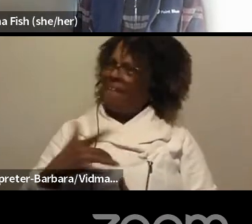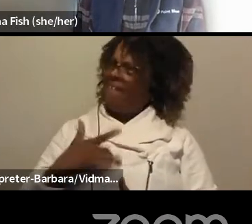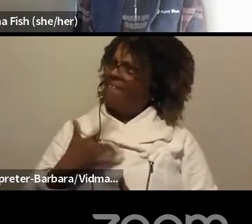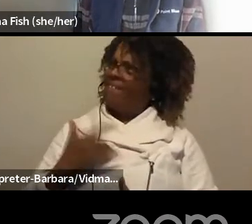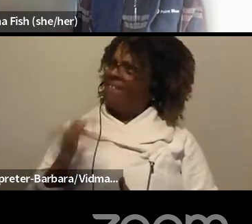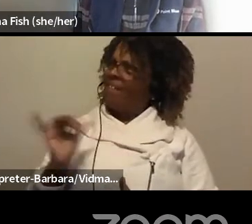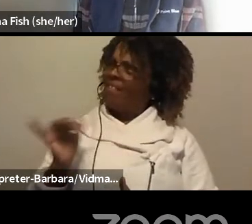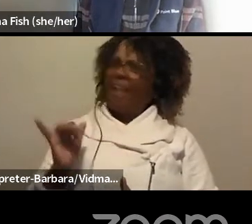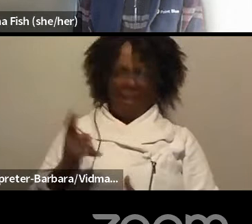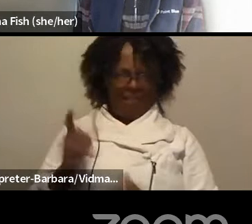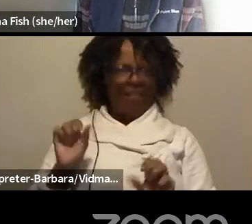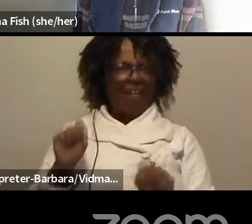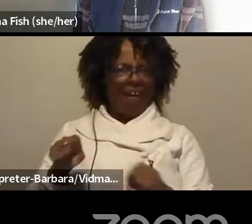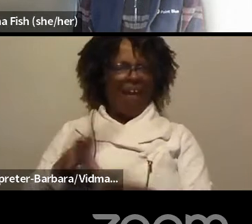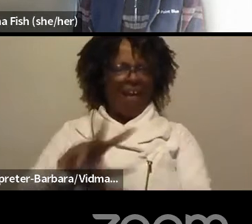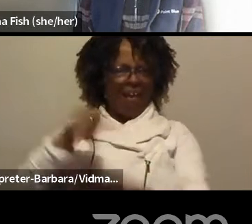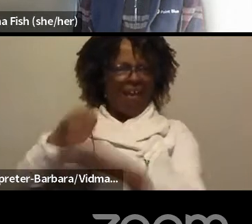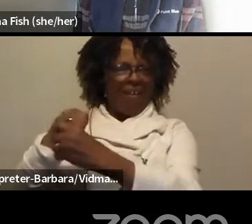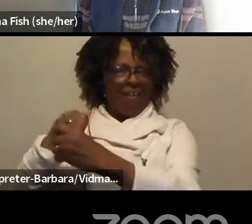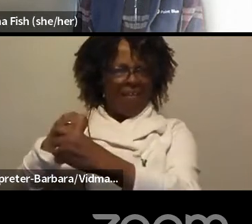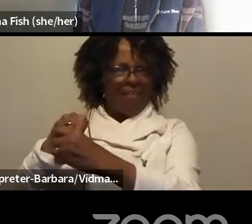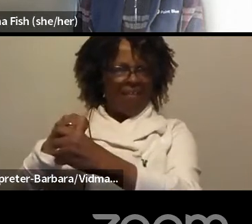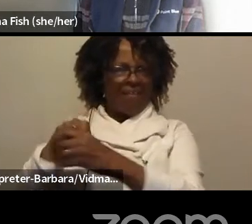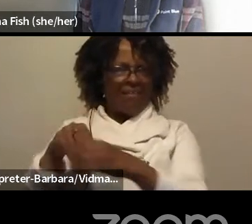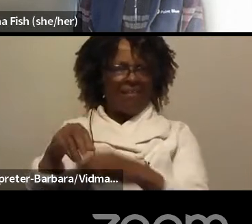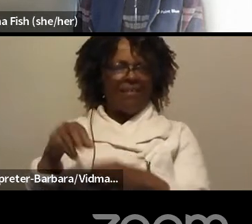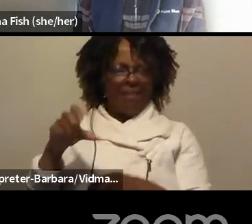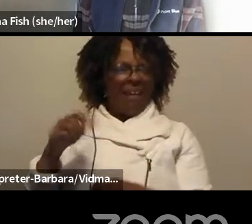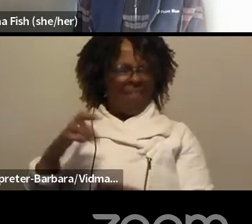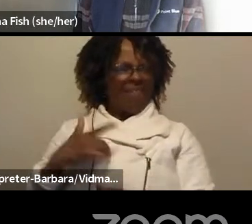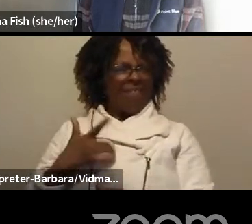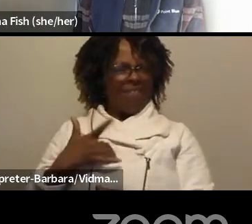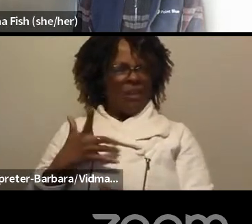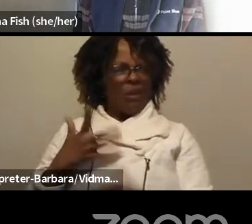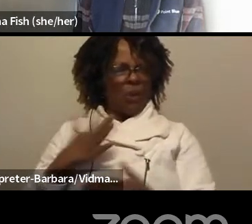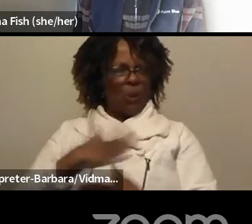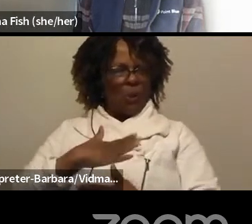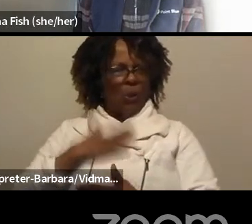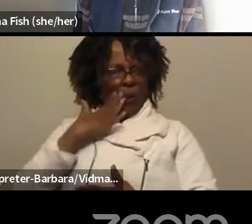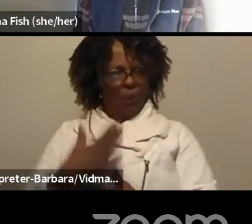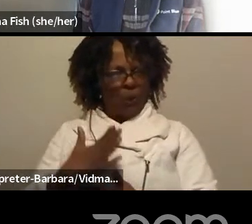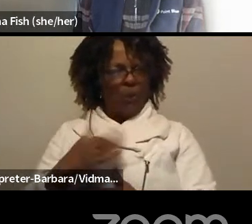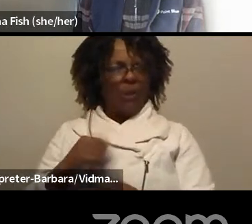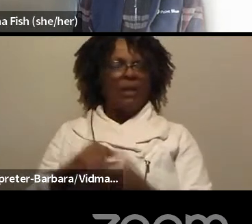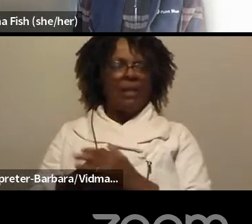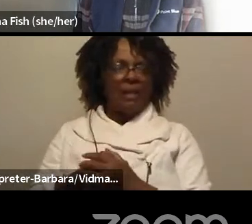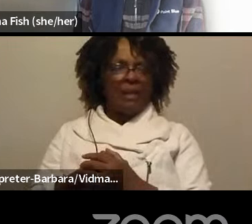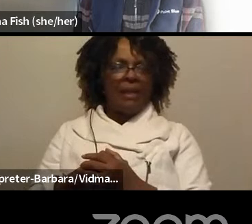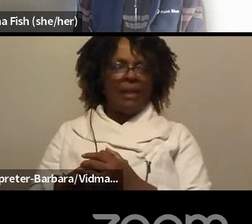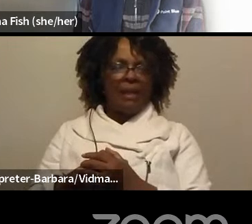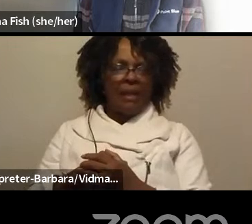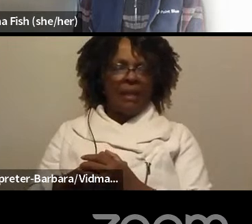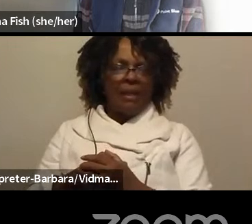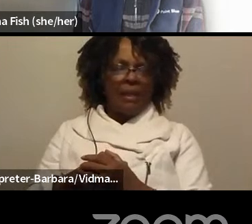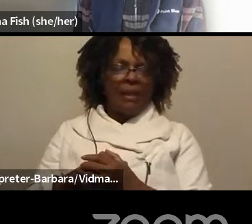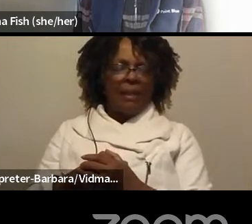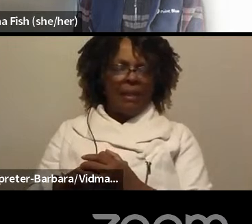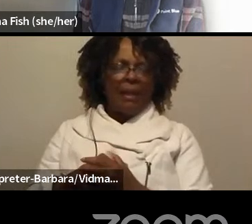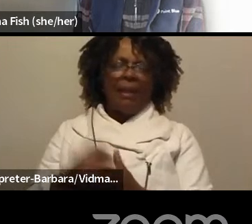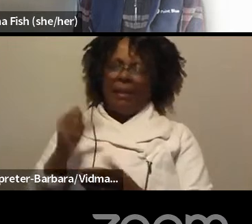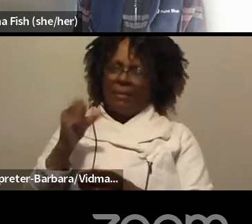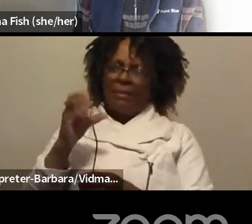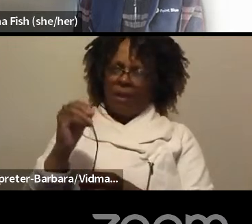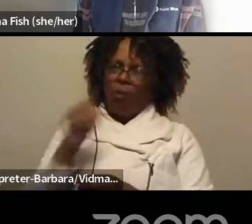bags for the homeless. So that just makes me feel good. And over time started like, oh, well, what are other things that I can do?